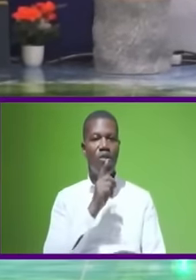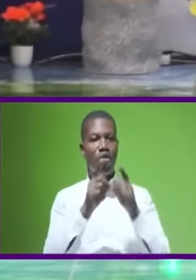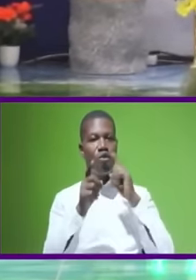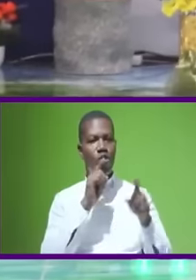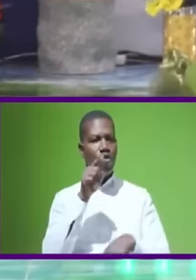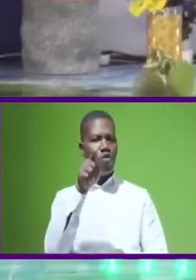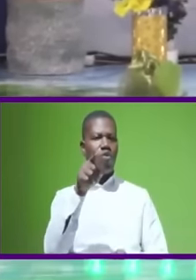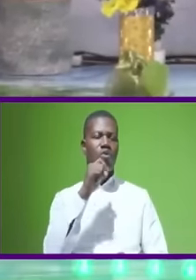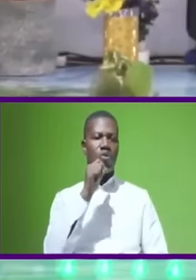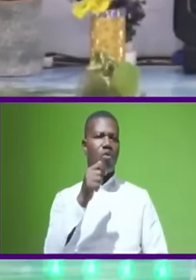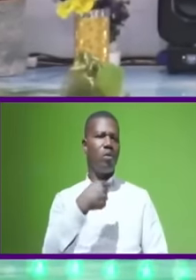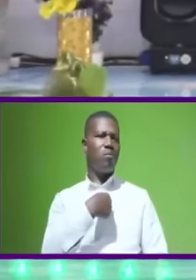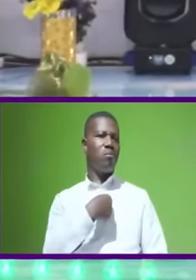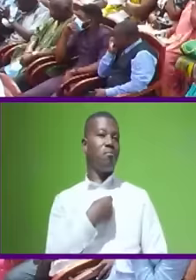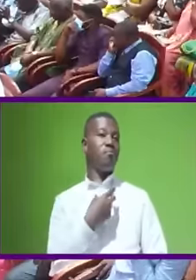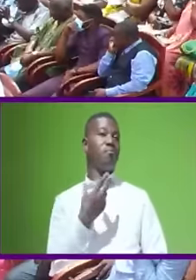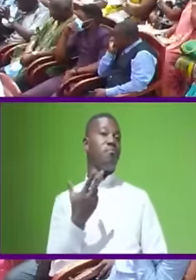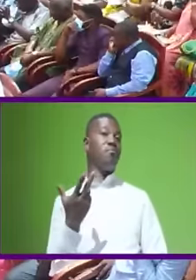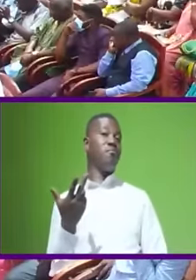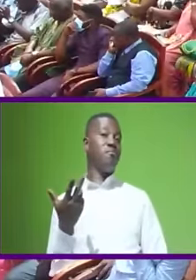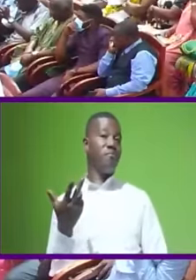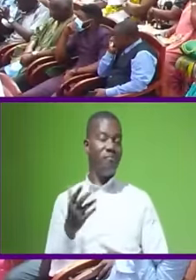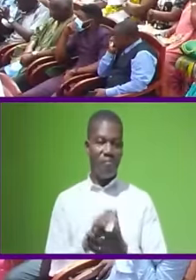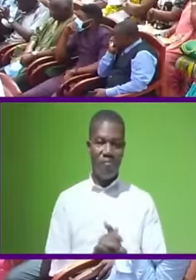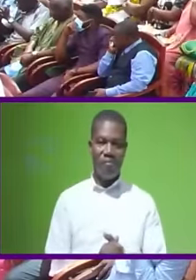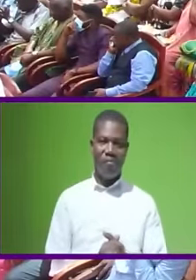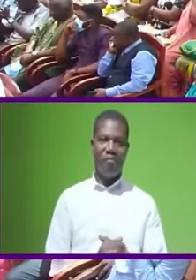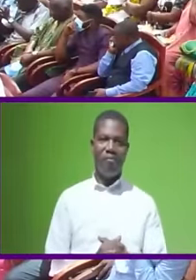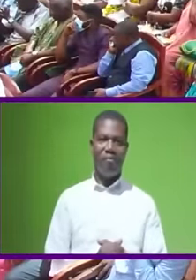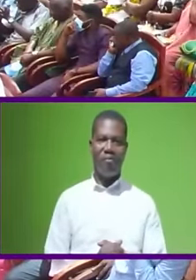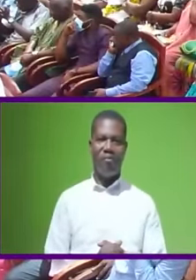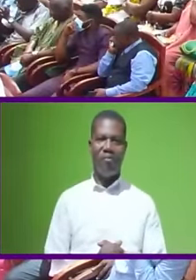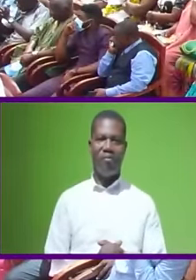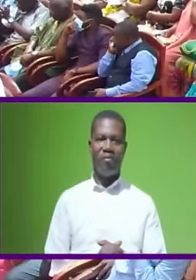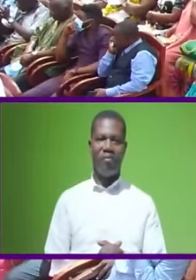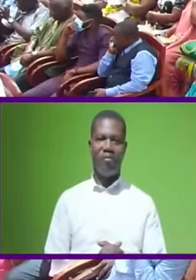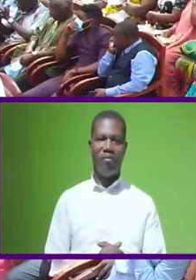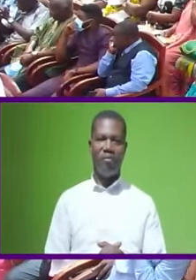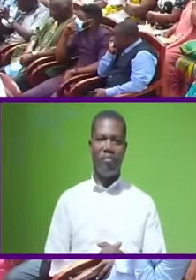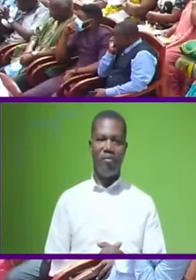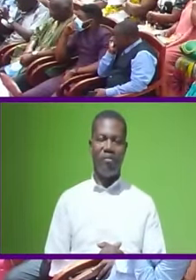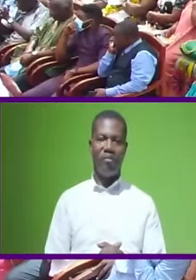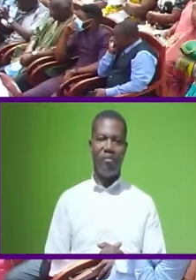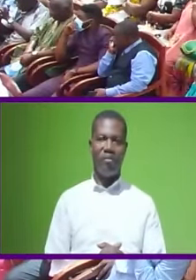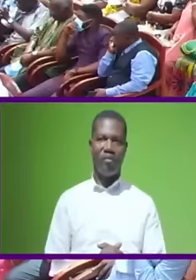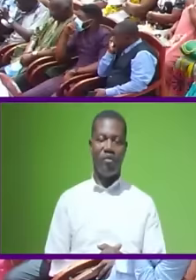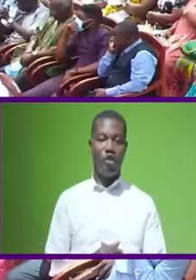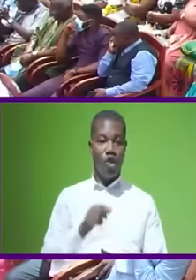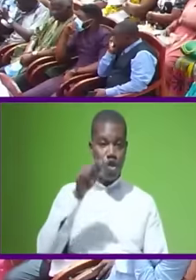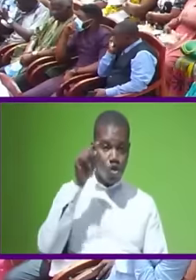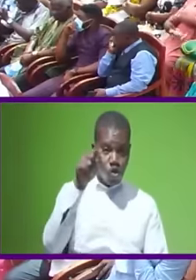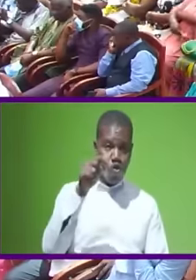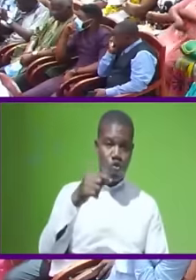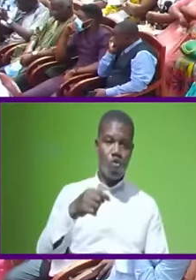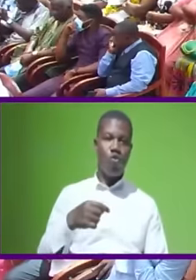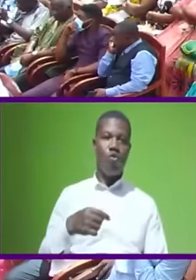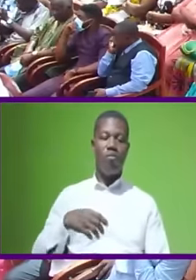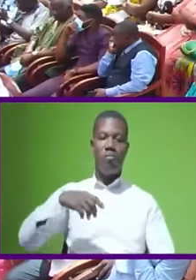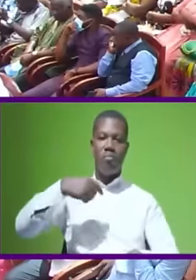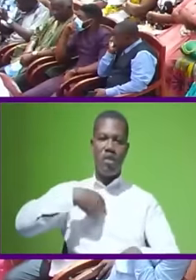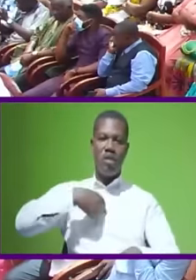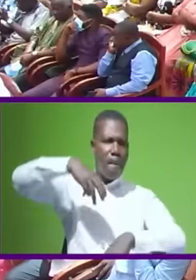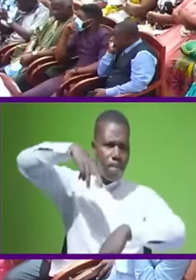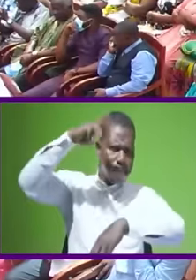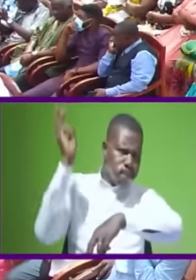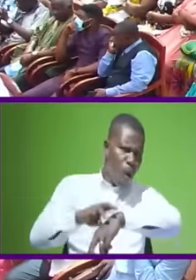That is why every now and then you are able to decipher that you are the one that I'm talking to. It is you